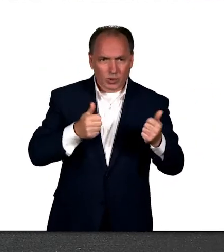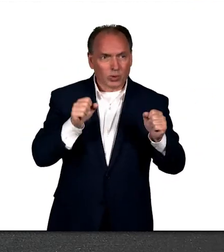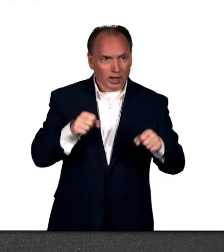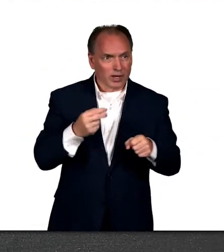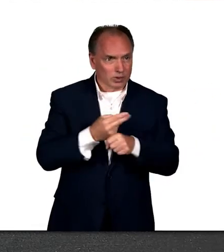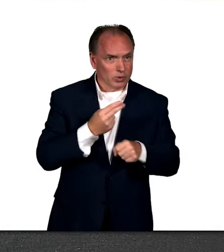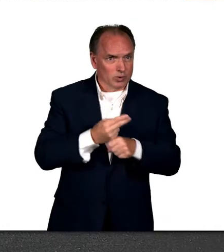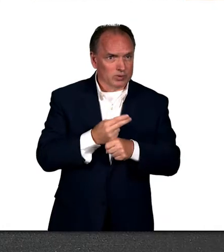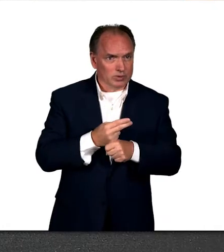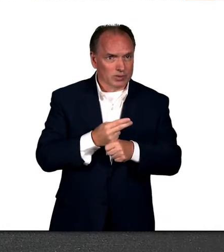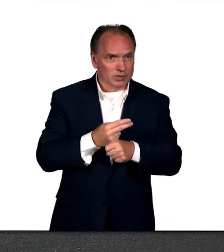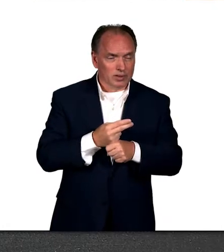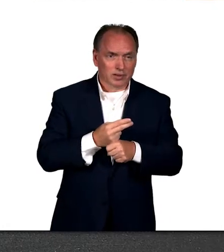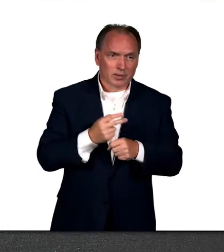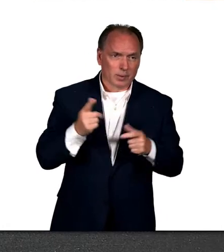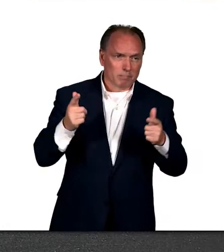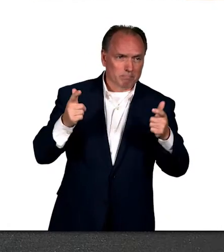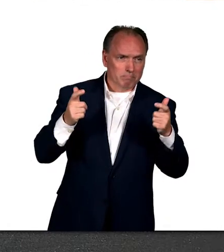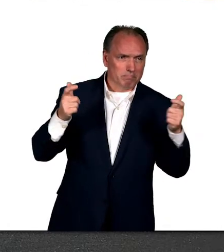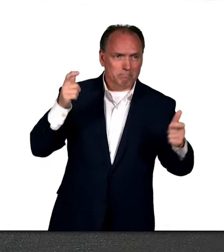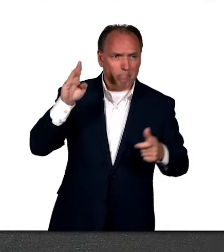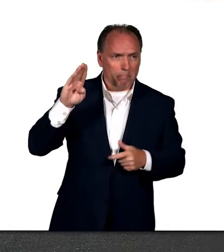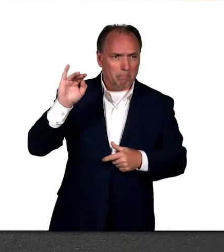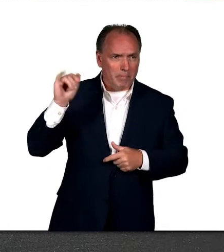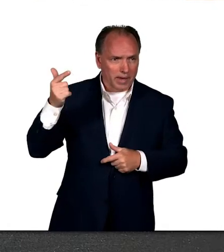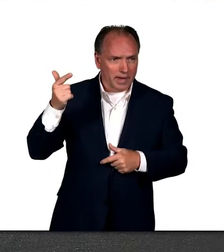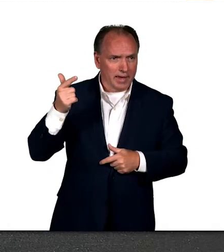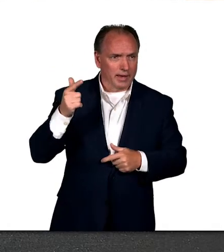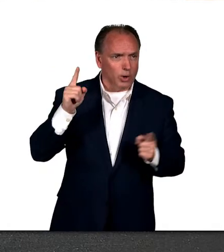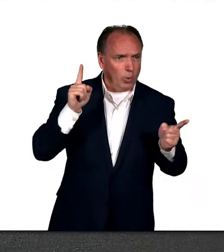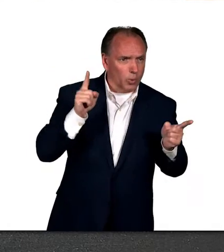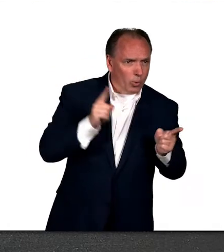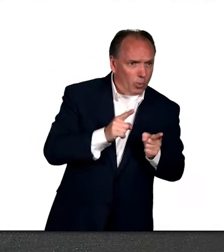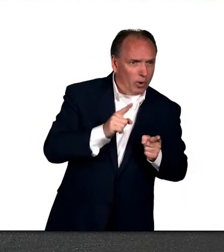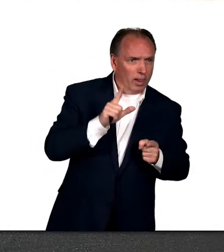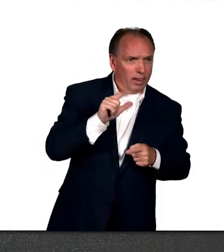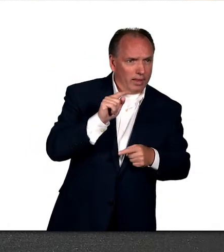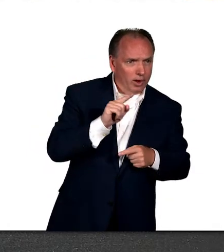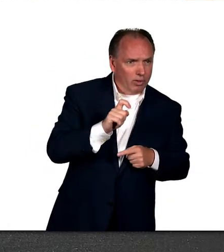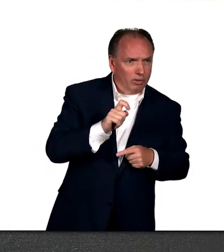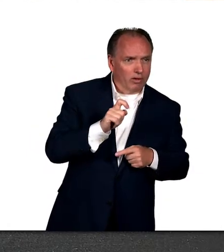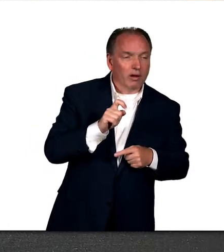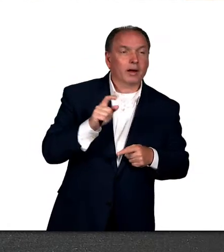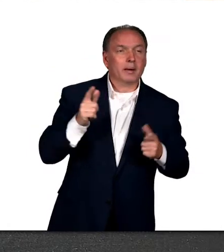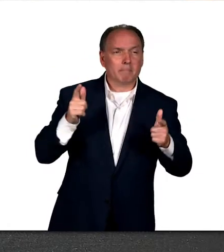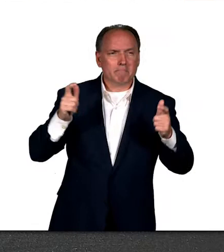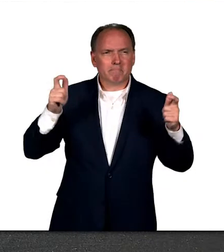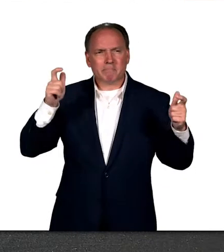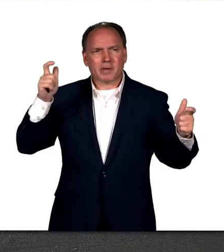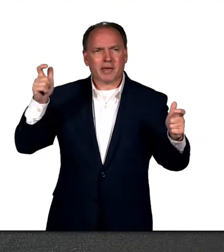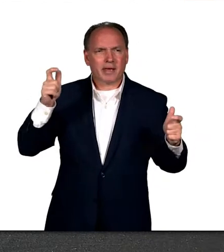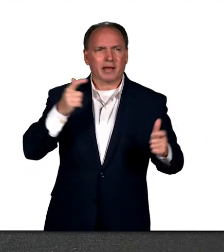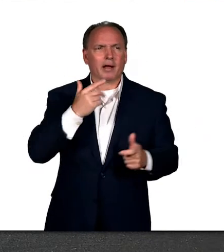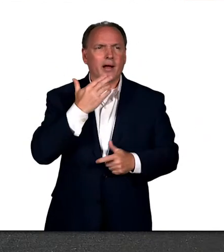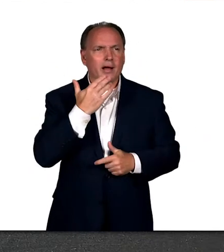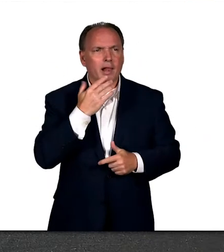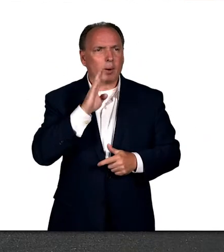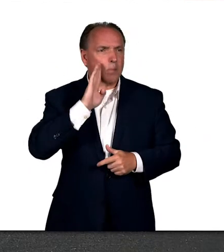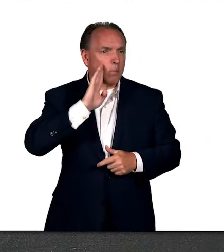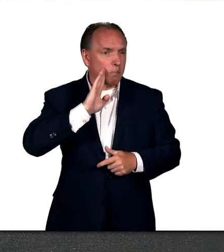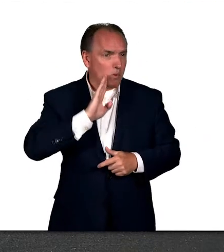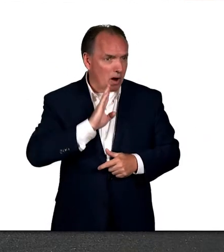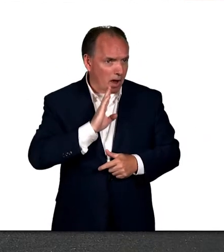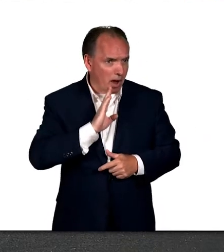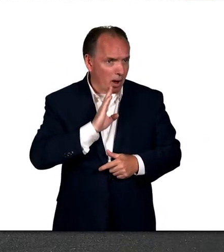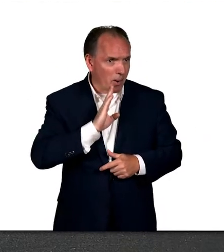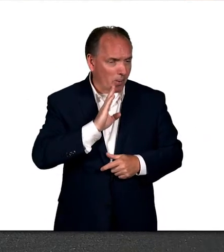you can use big and little for descriptive words or adjectives. Yes, it's big. And what color is it? It's